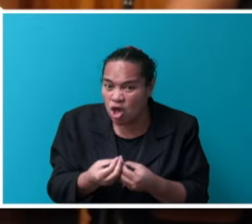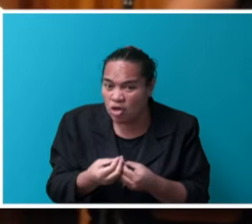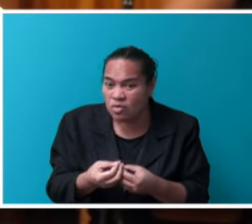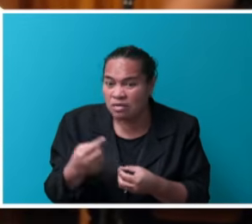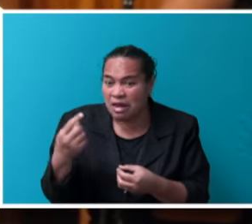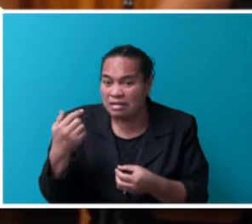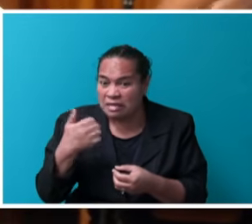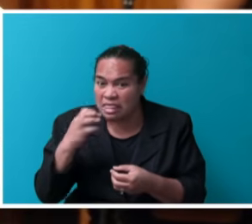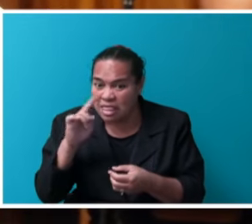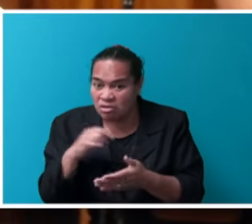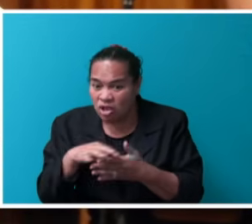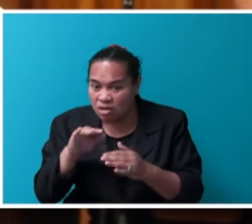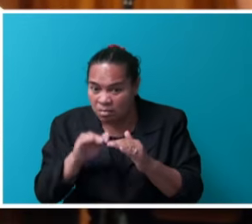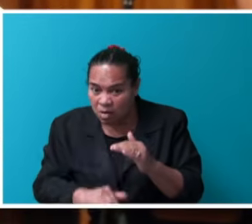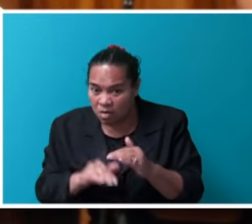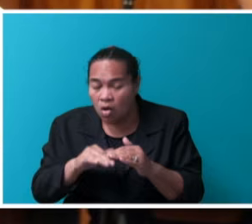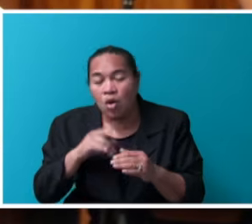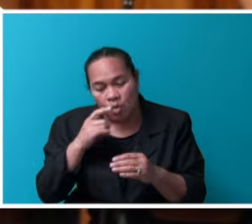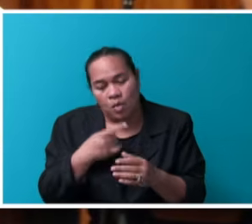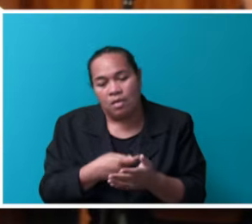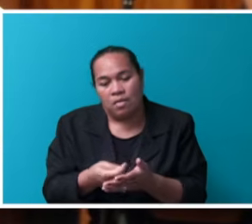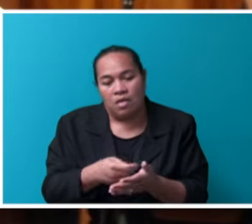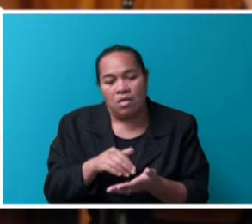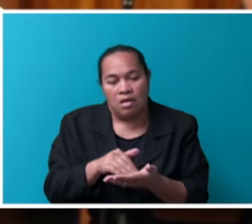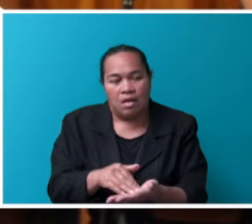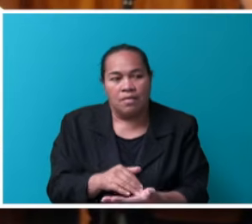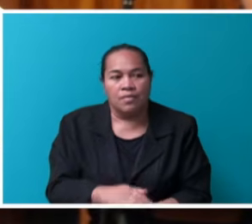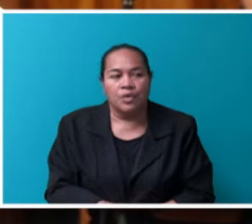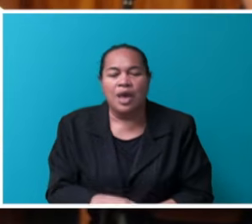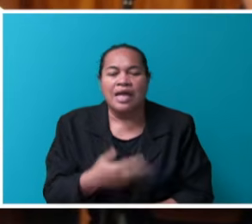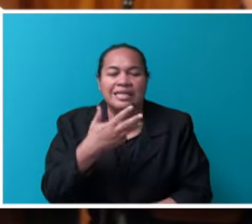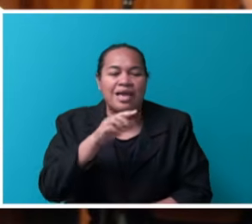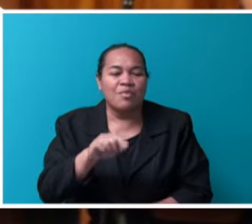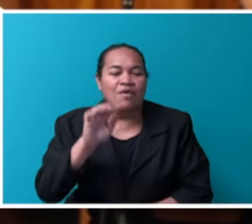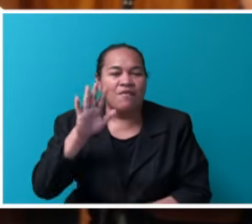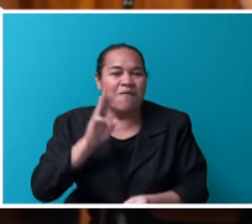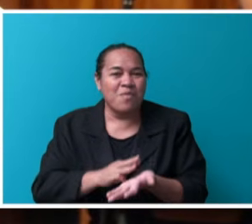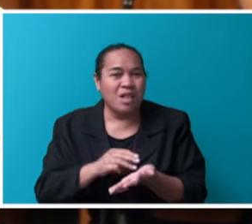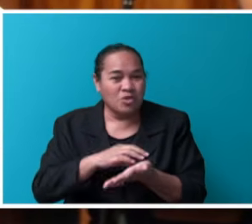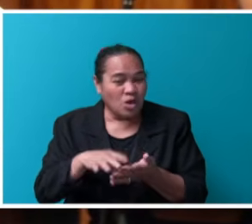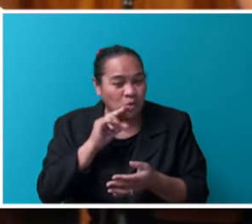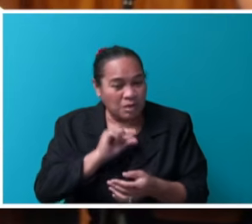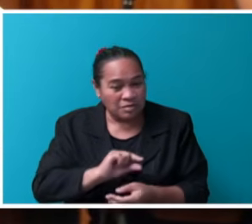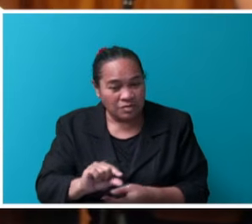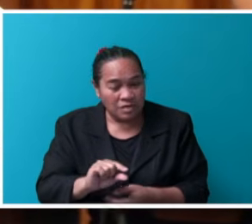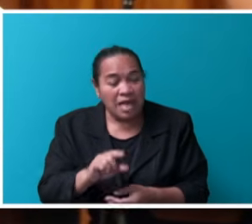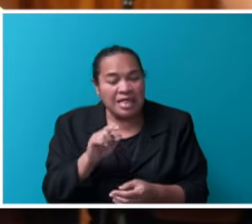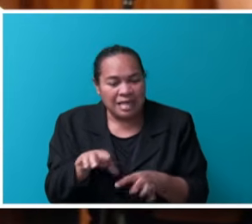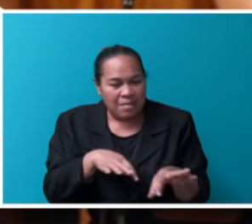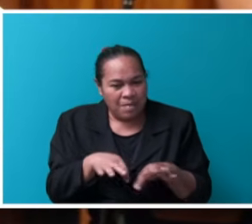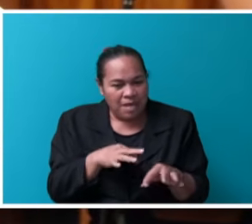provide electricity subsidies to low-income families and schools with a budget of $9.5 million. This scheme will